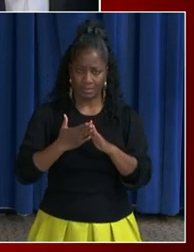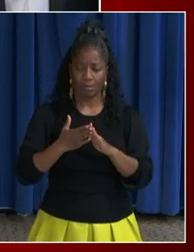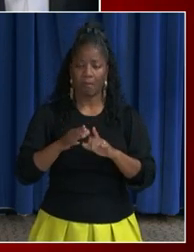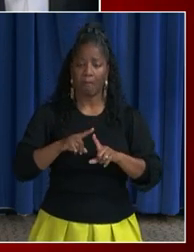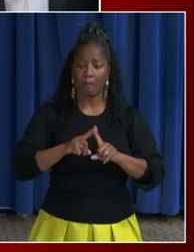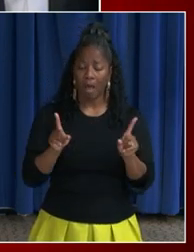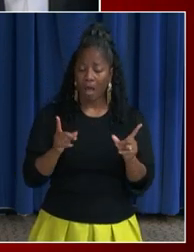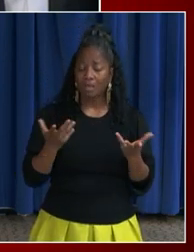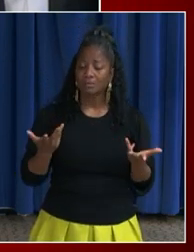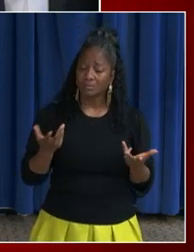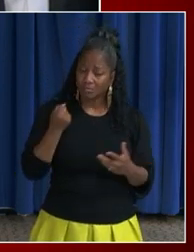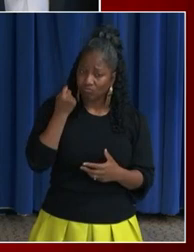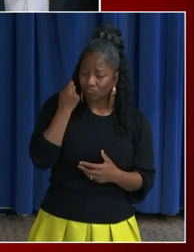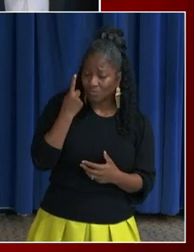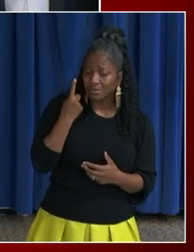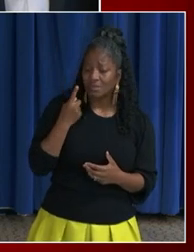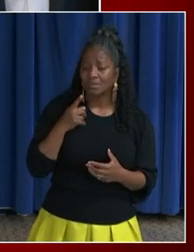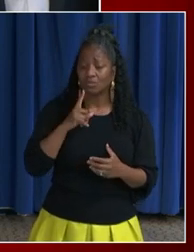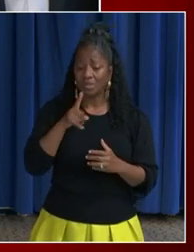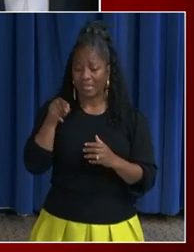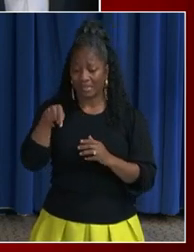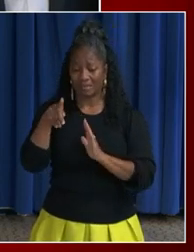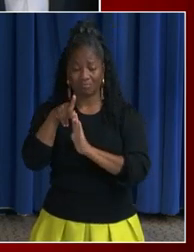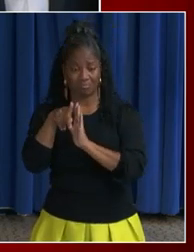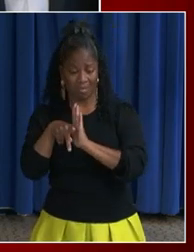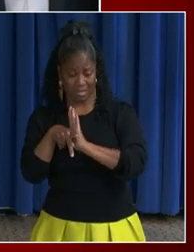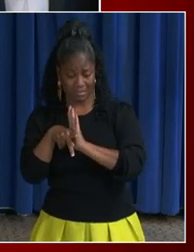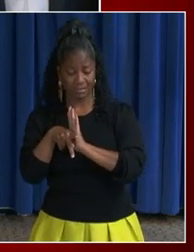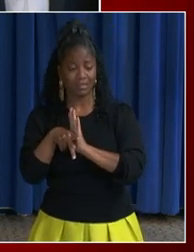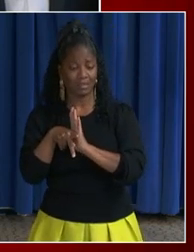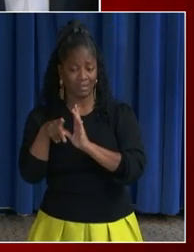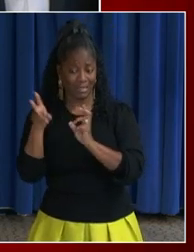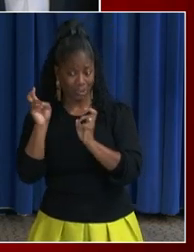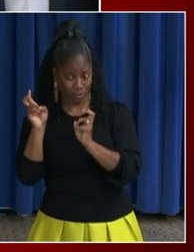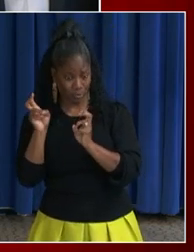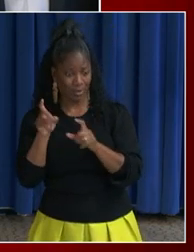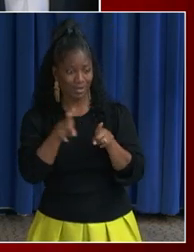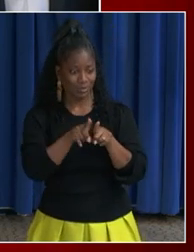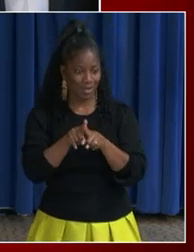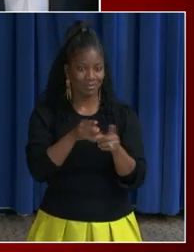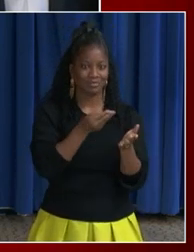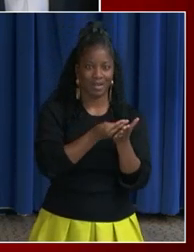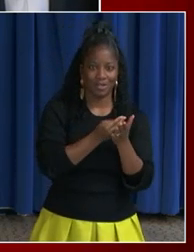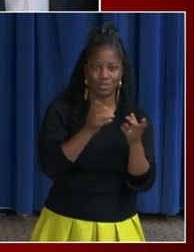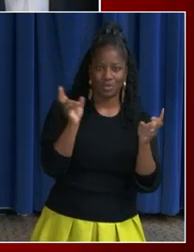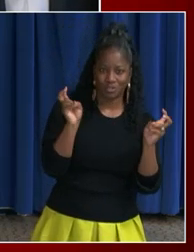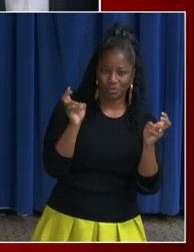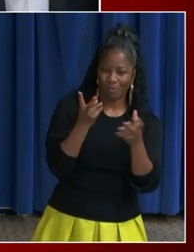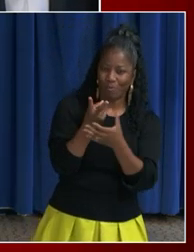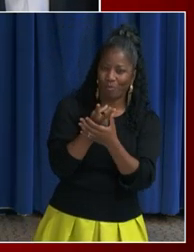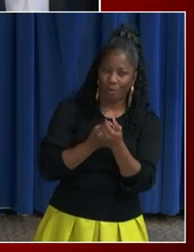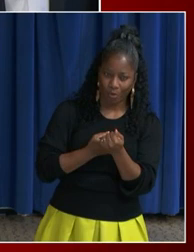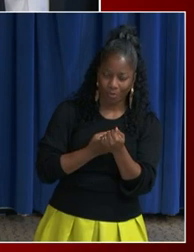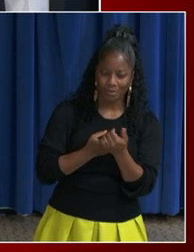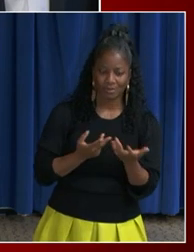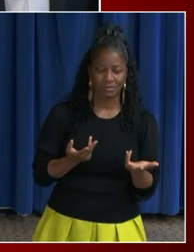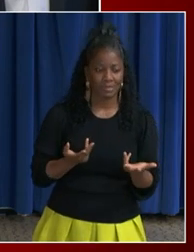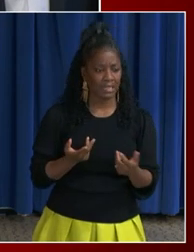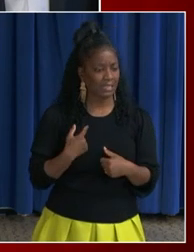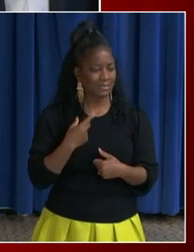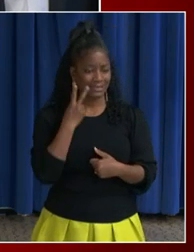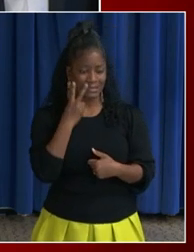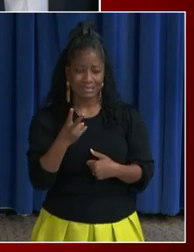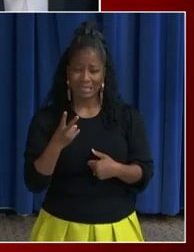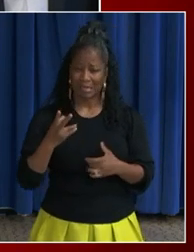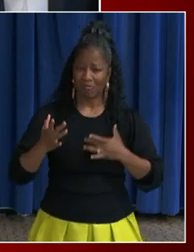it is as much a policy issue as it is a financial issue. And seeing a vibrant downtown is